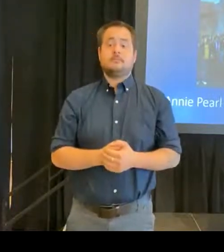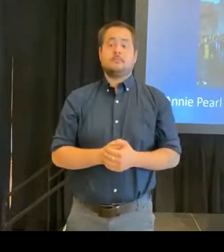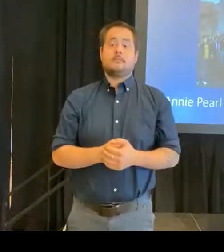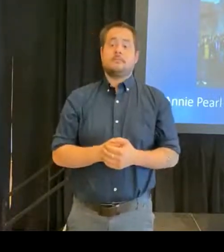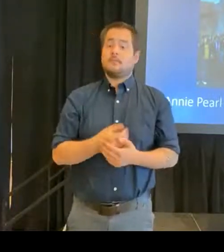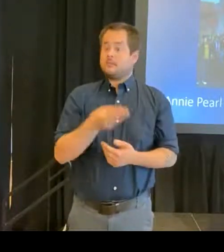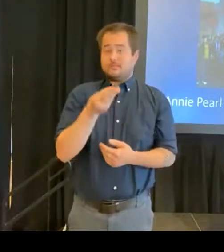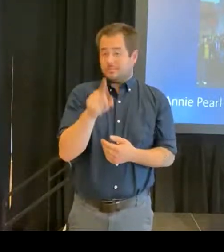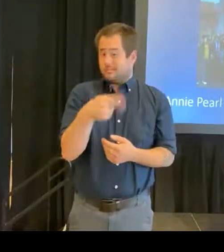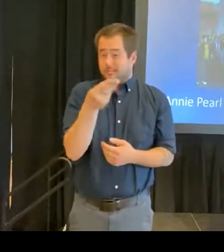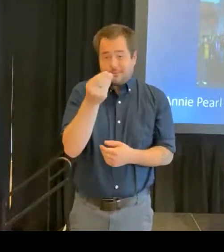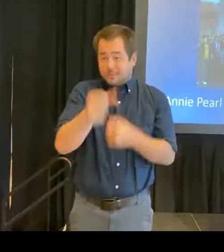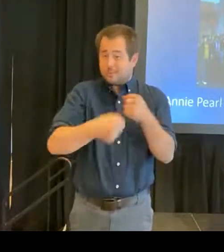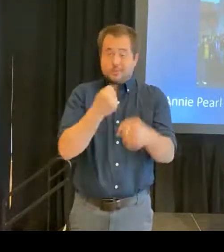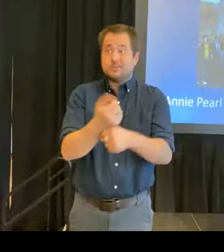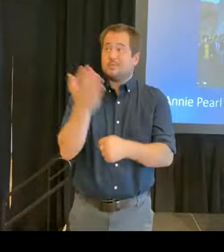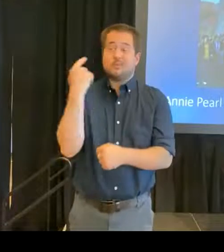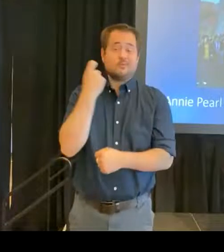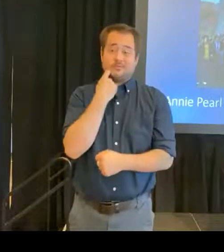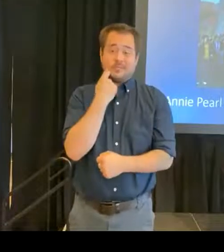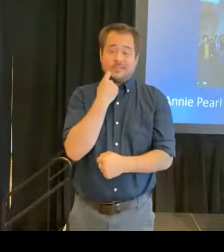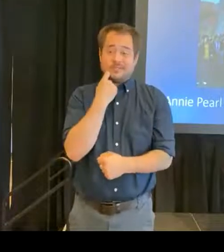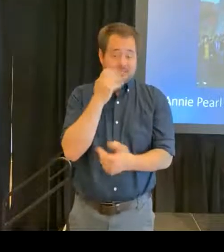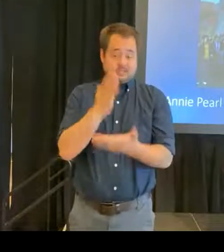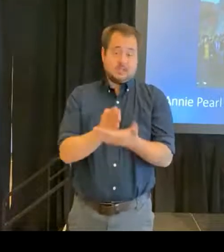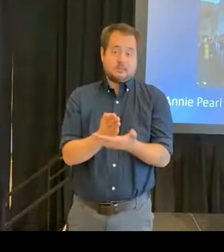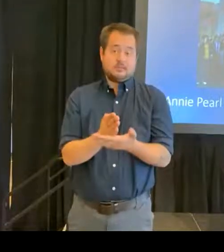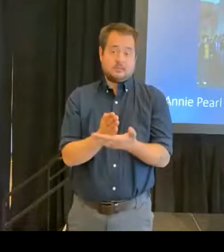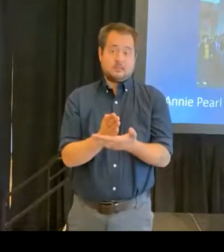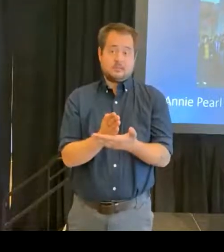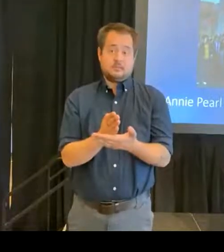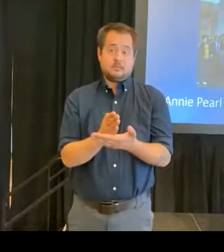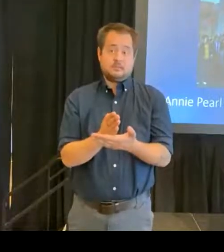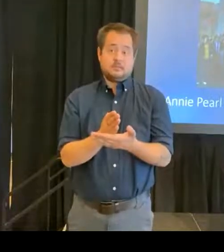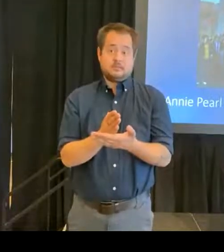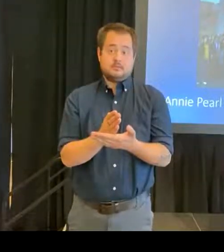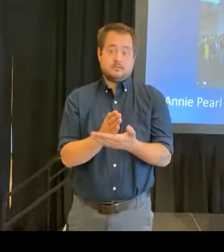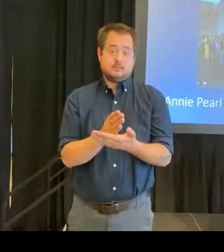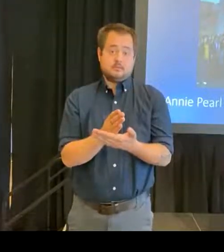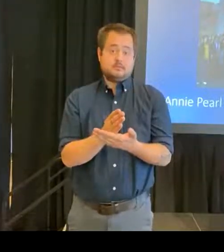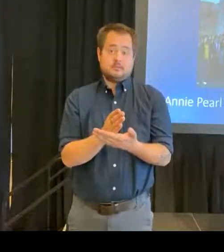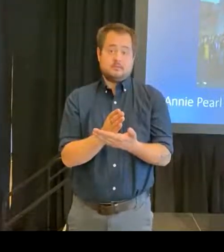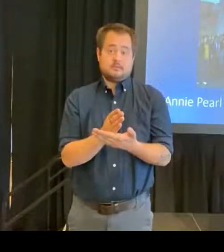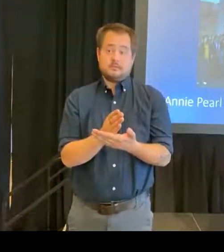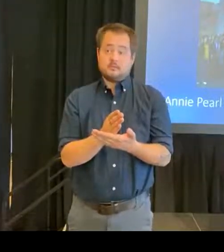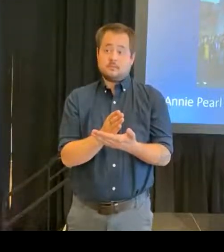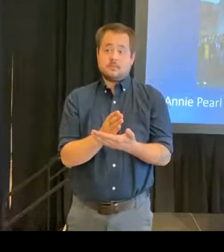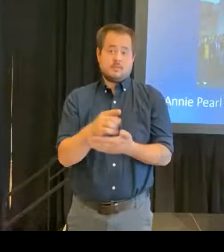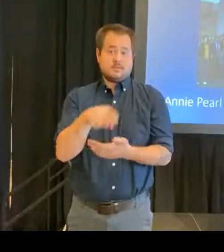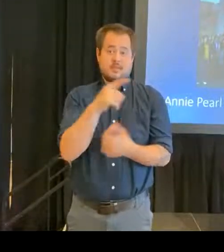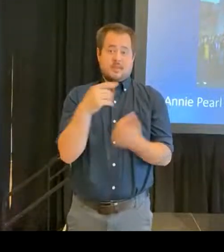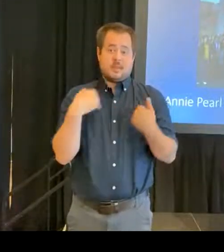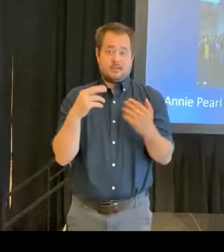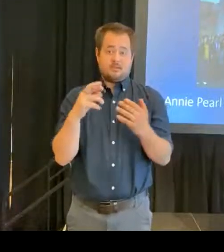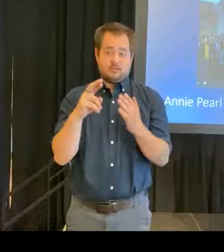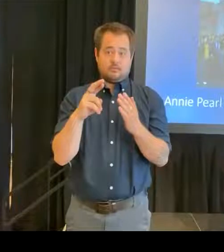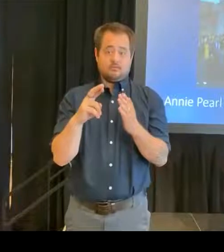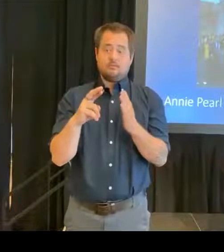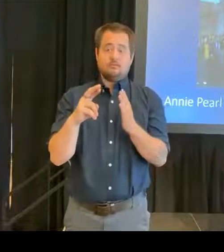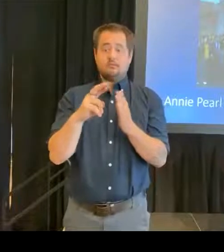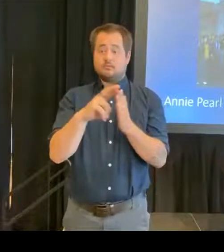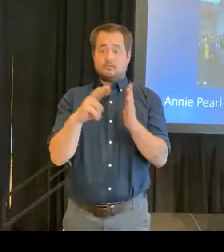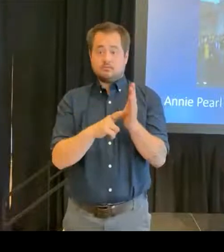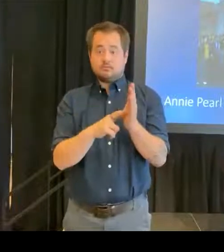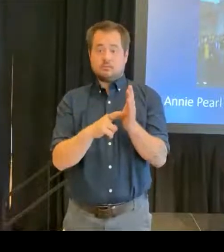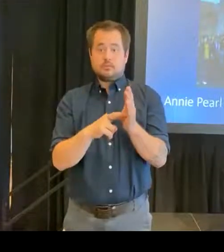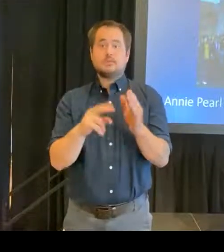just a few years ago here, they just stopped. They had, where the registrar was, it was Justice